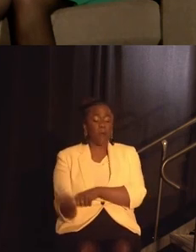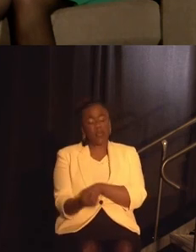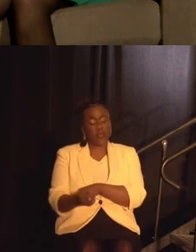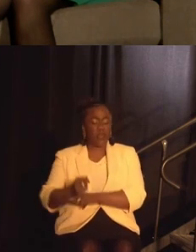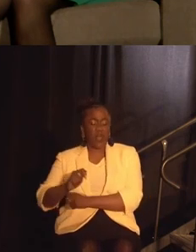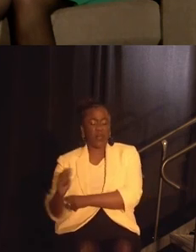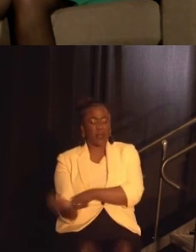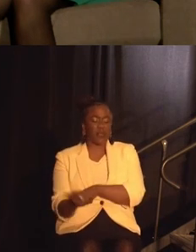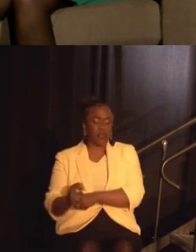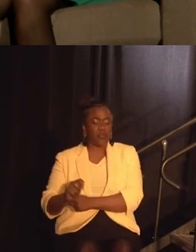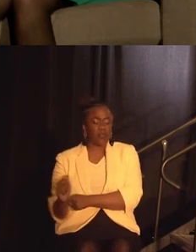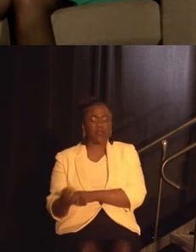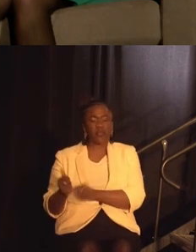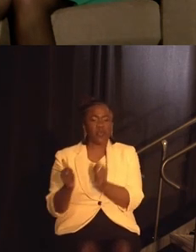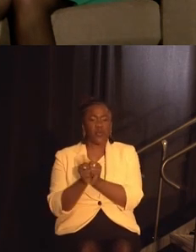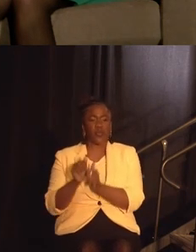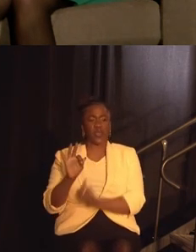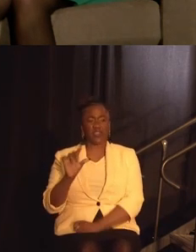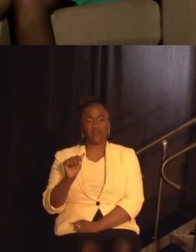with a flamingo.